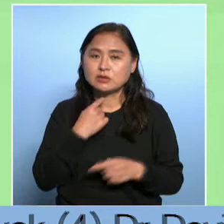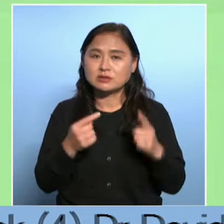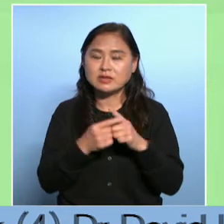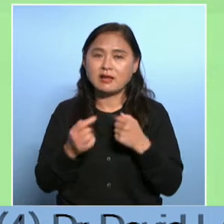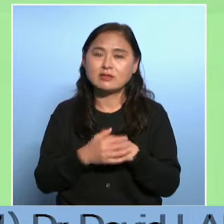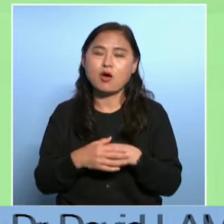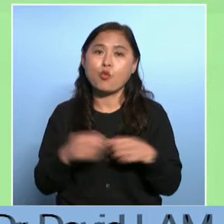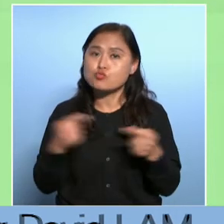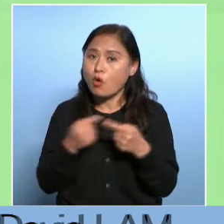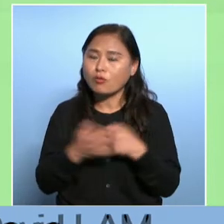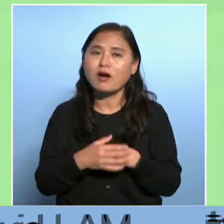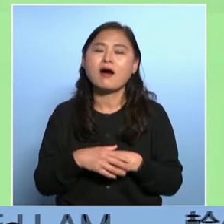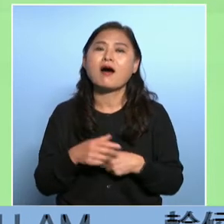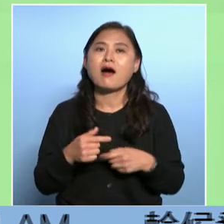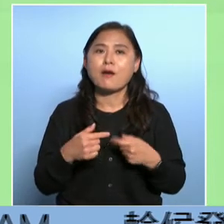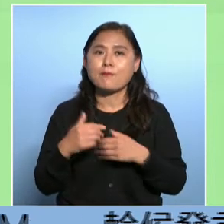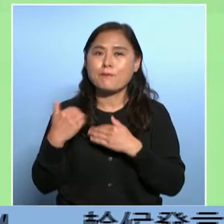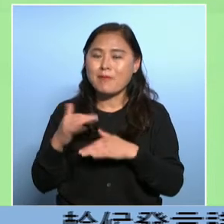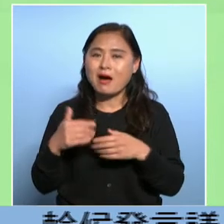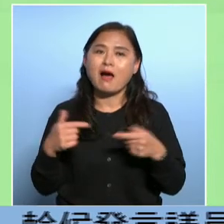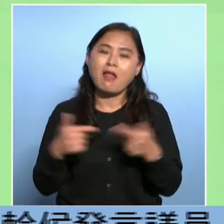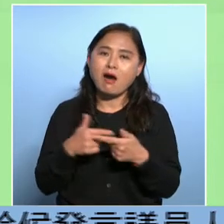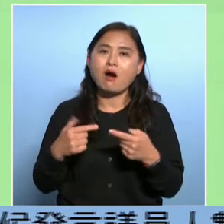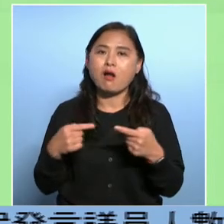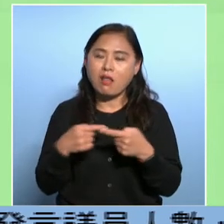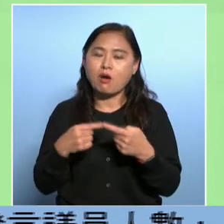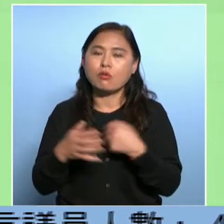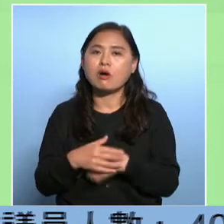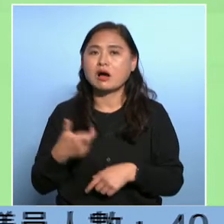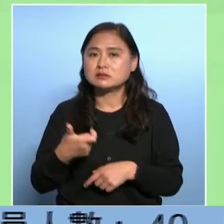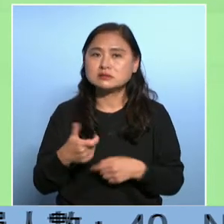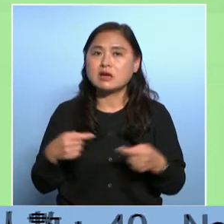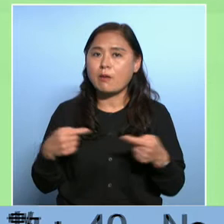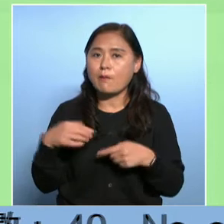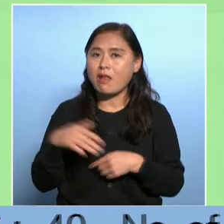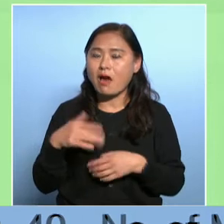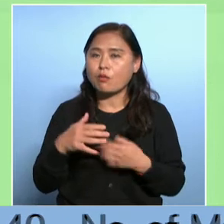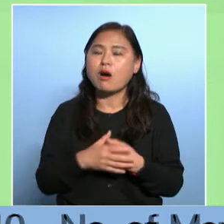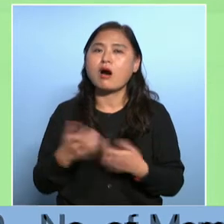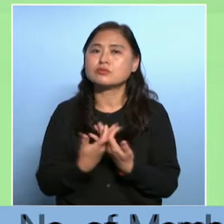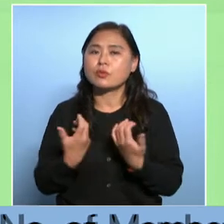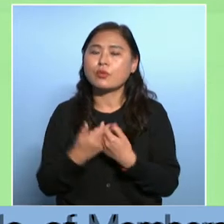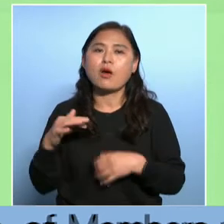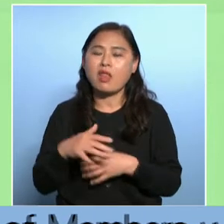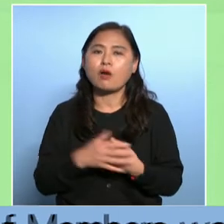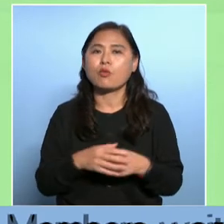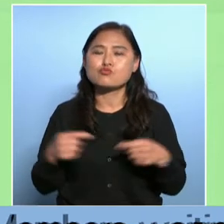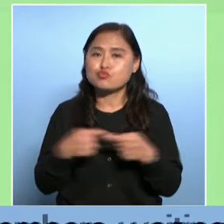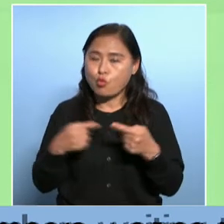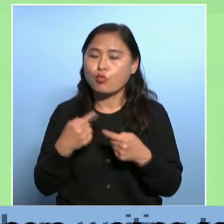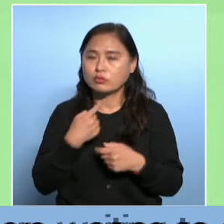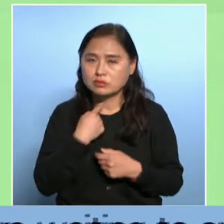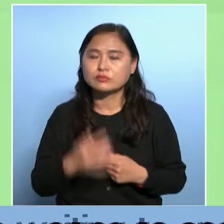therefore need to increase people flow, capital flow, and also data flow in order to promote the Shenzhen-Hong